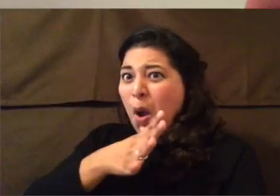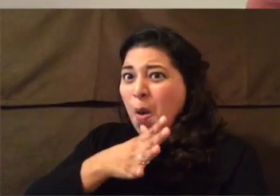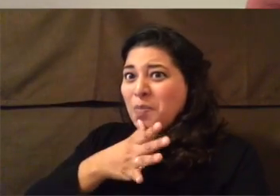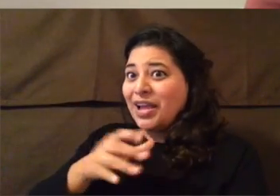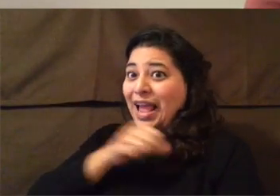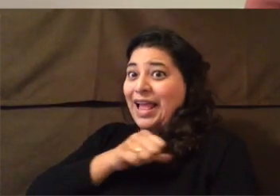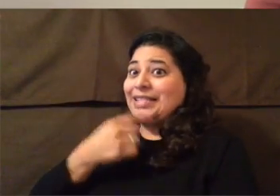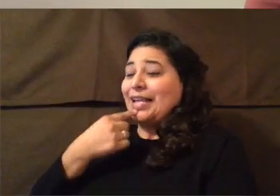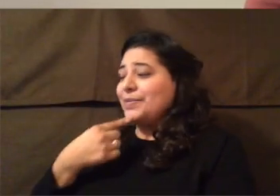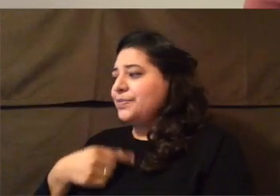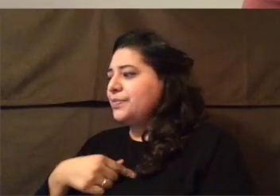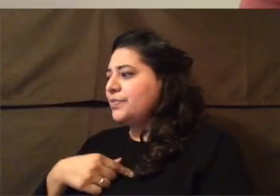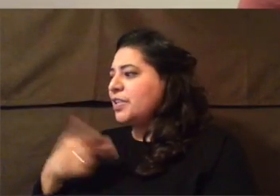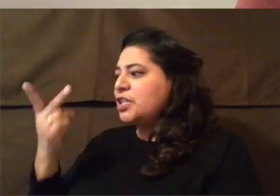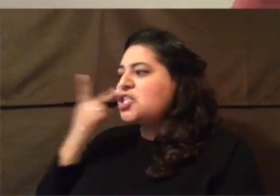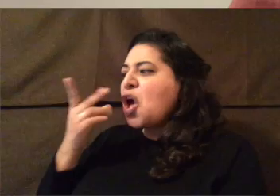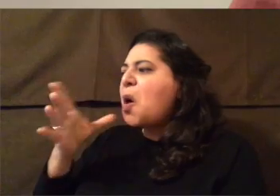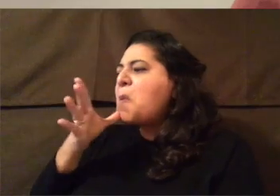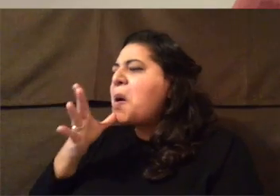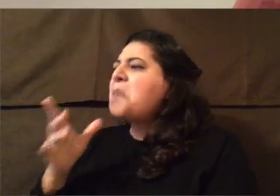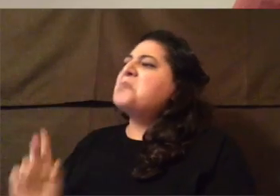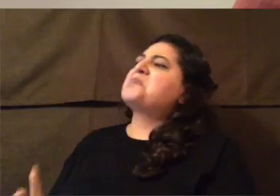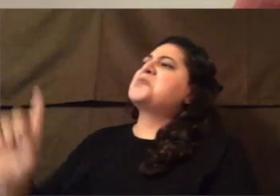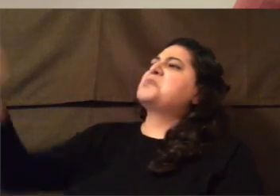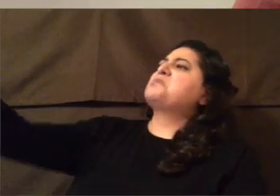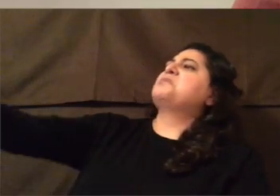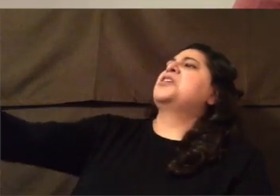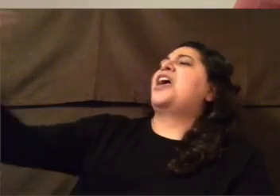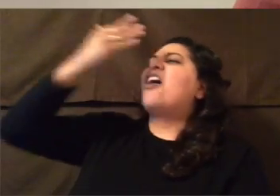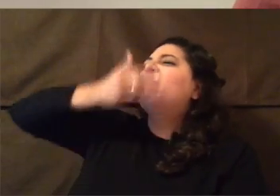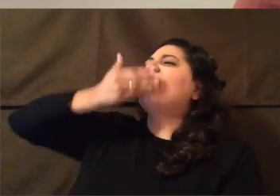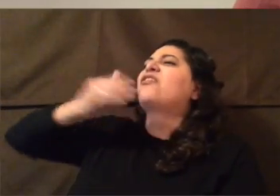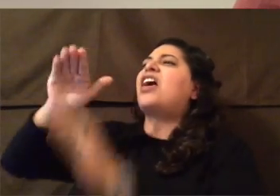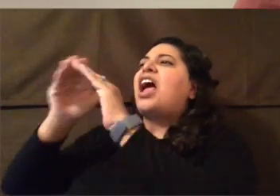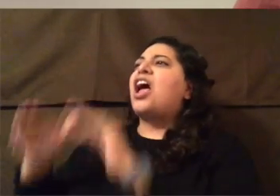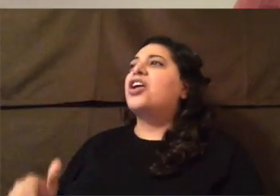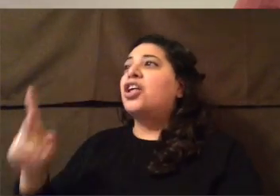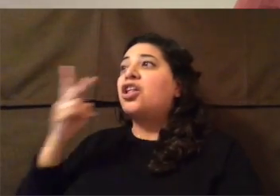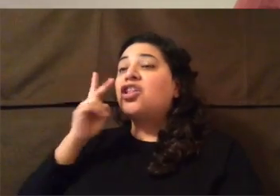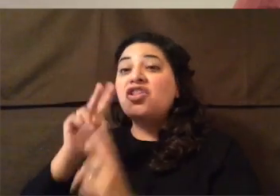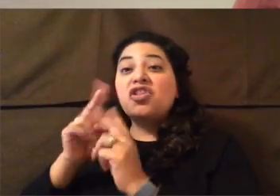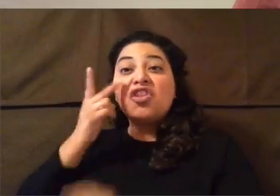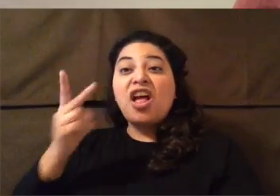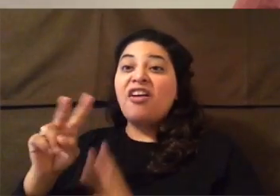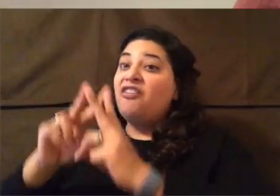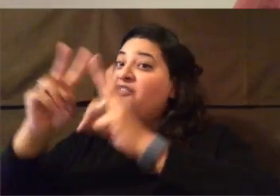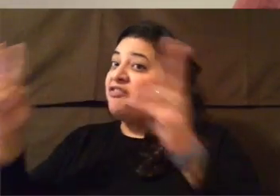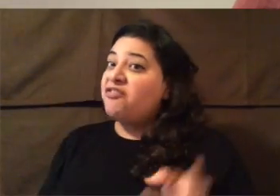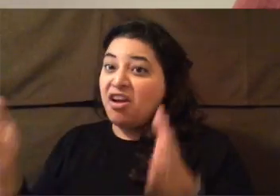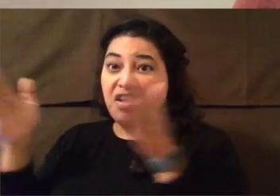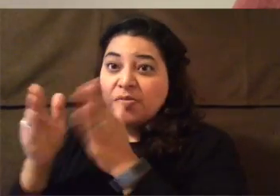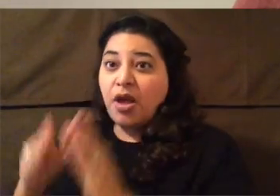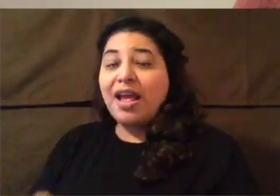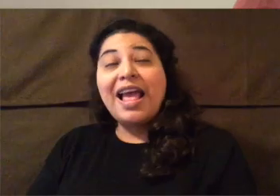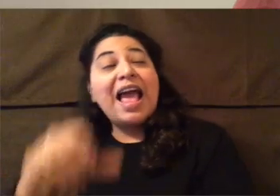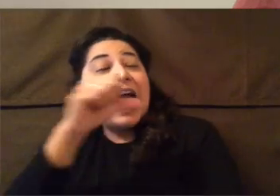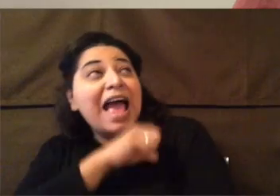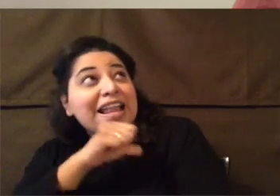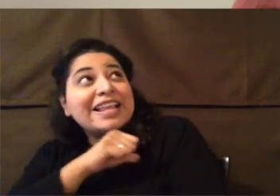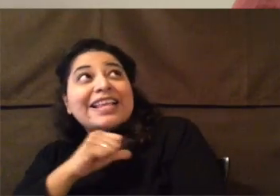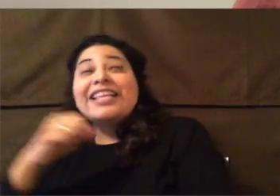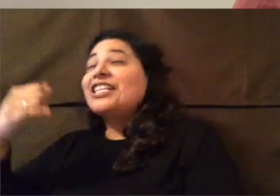pointing. Jack saw their mother far away. She was standing in front of their house. She looked very